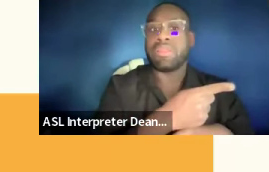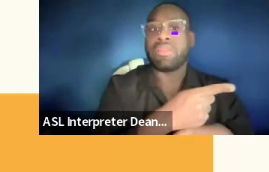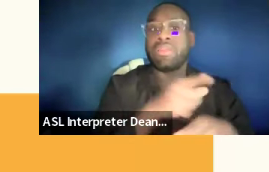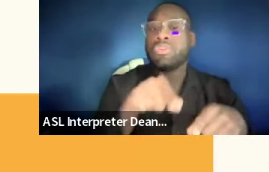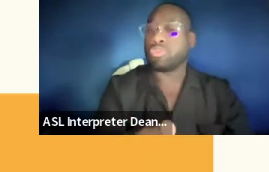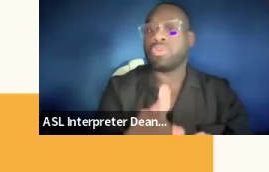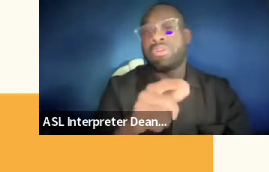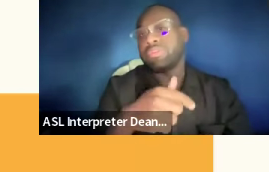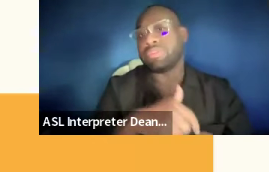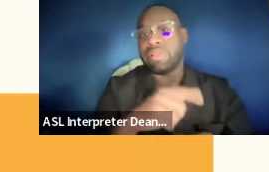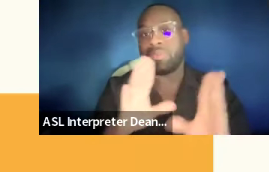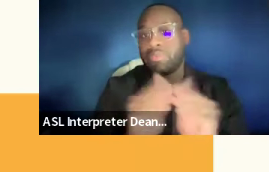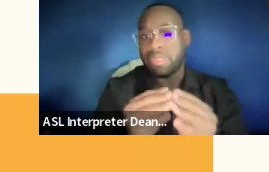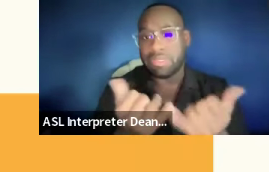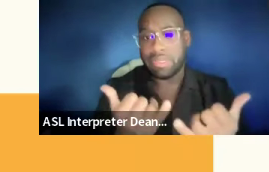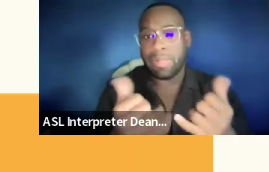during this event.